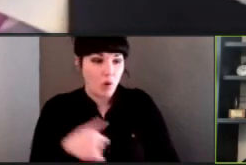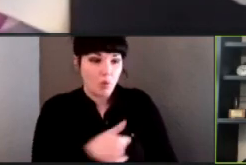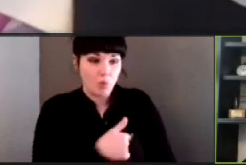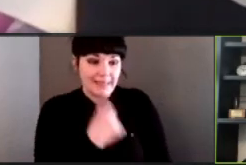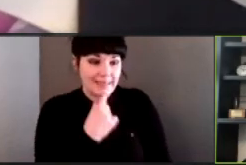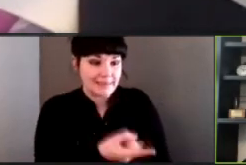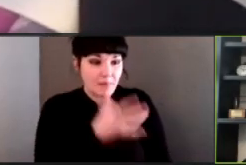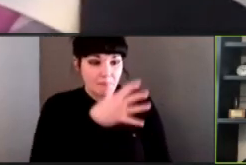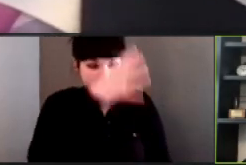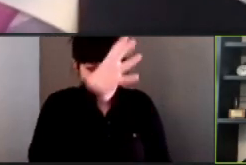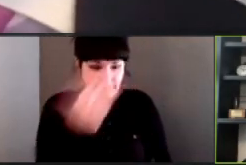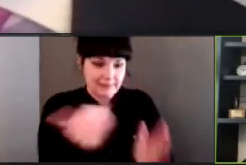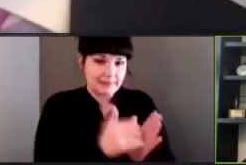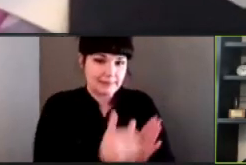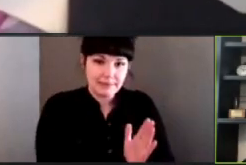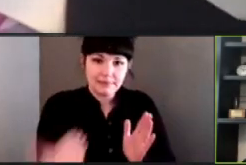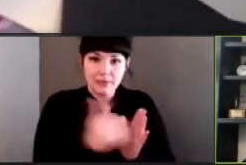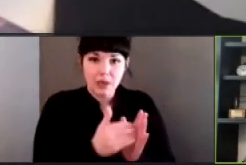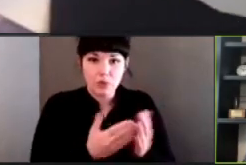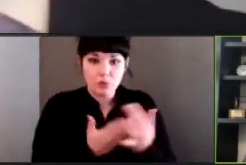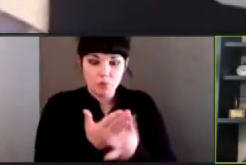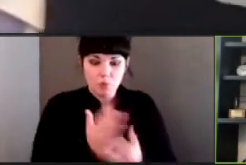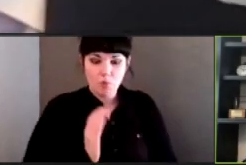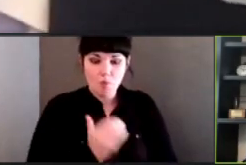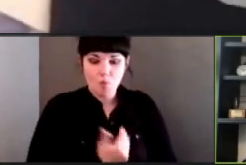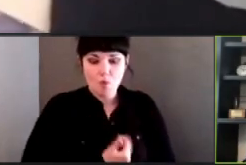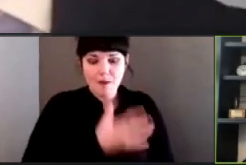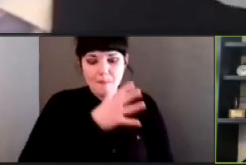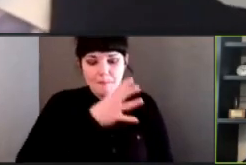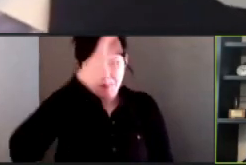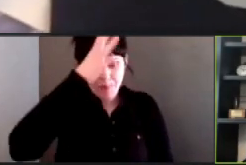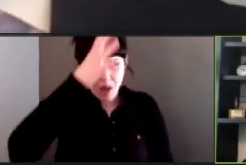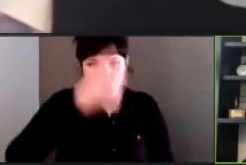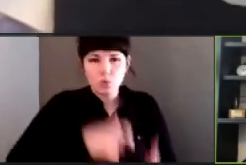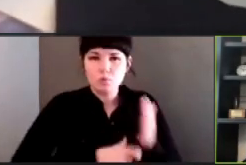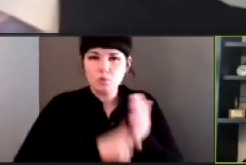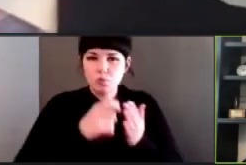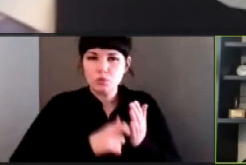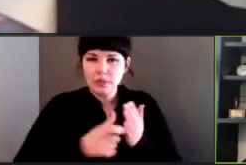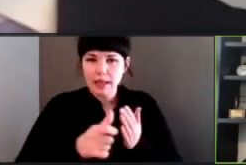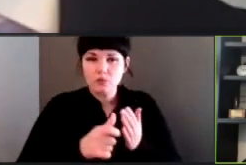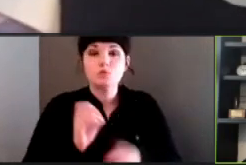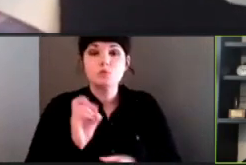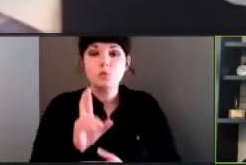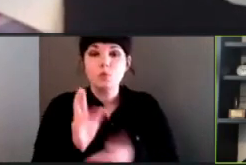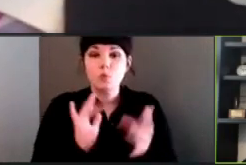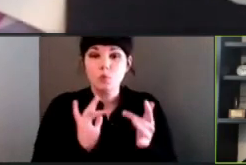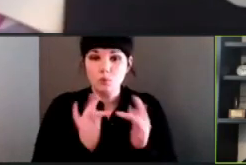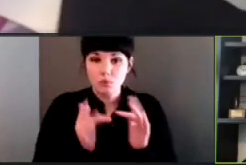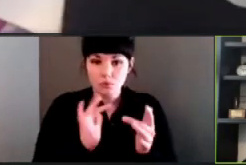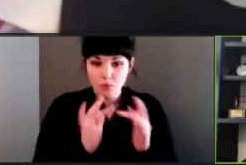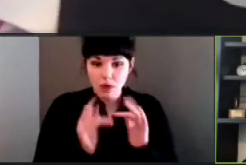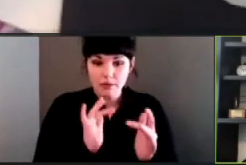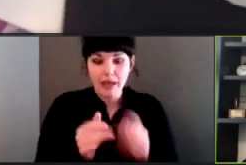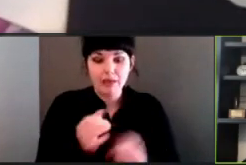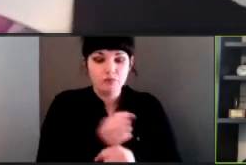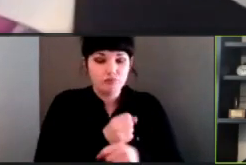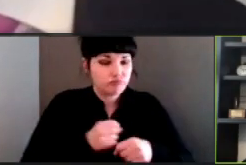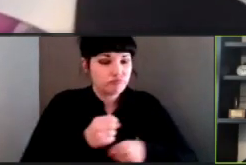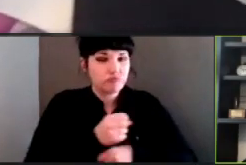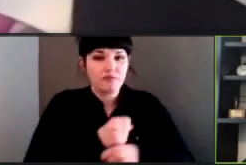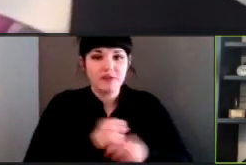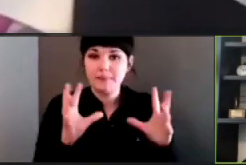parent newsletters, through our virtual parent coffees and principal meetings that they would have with their